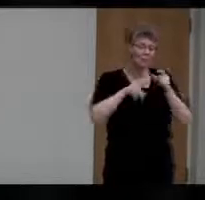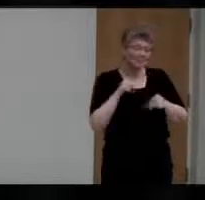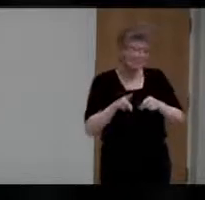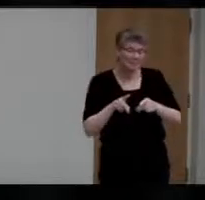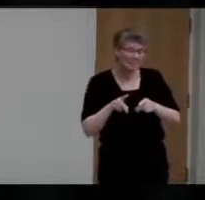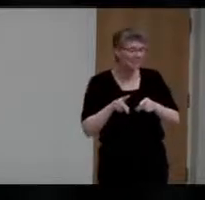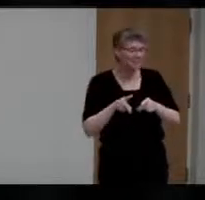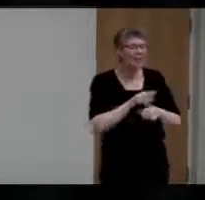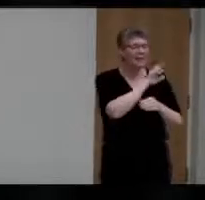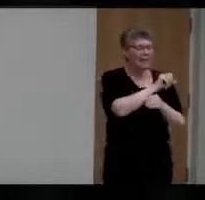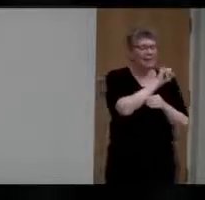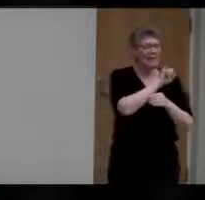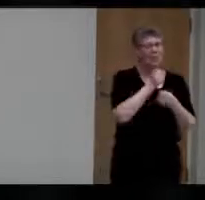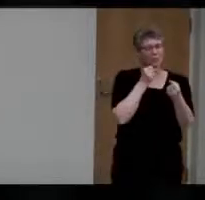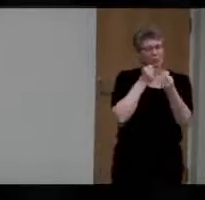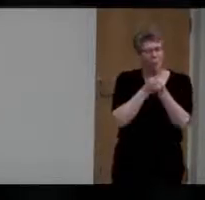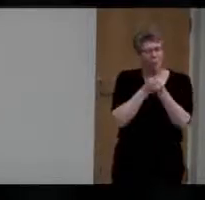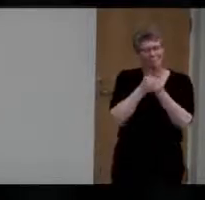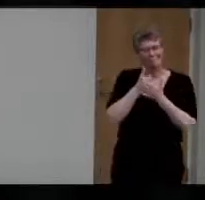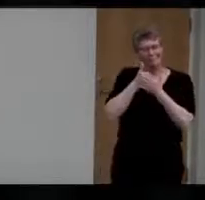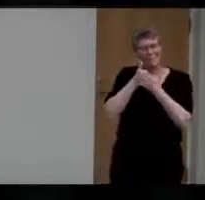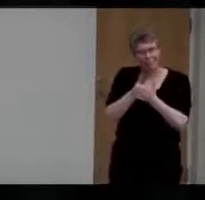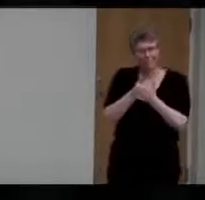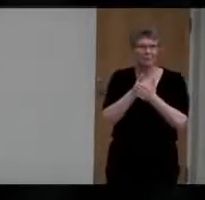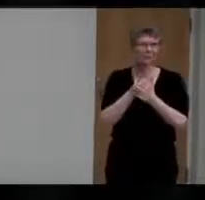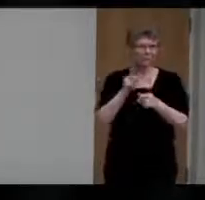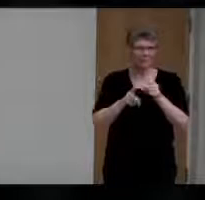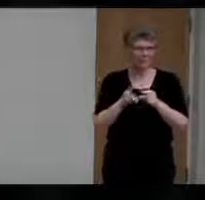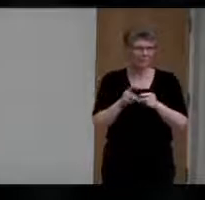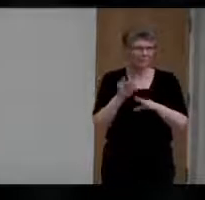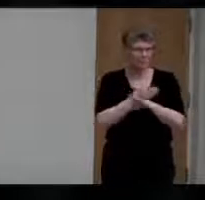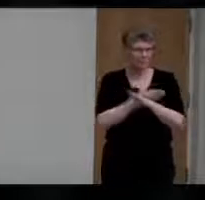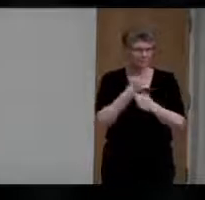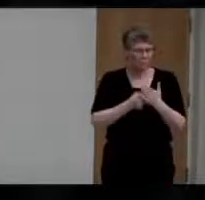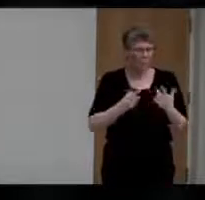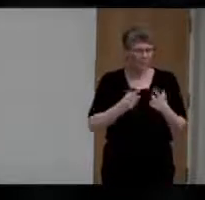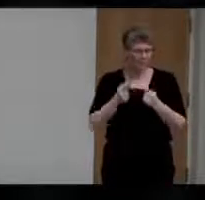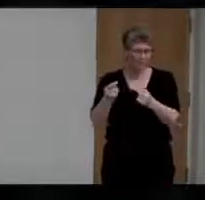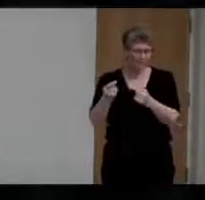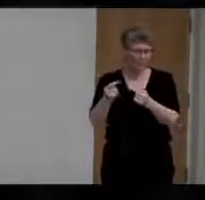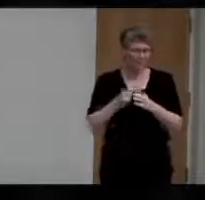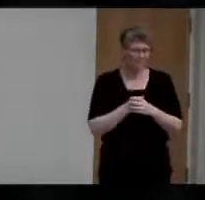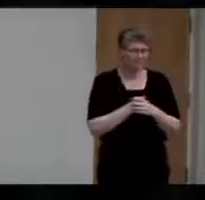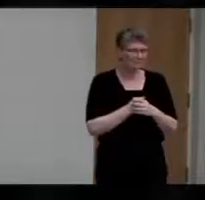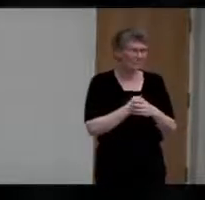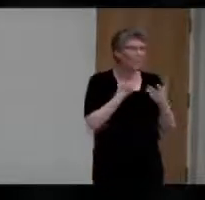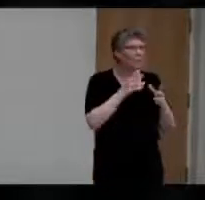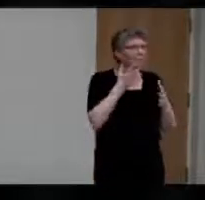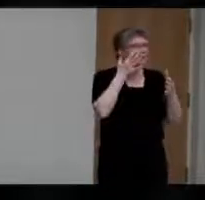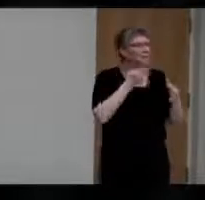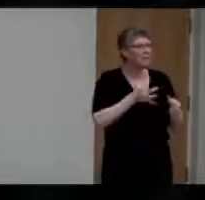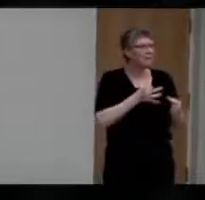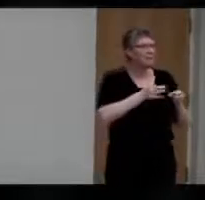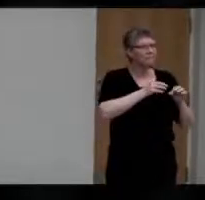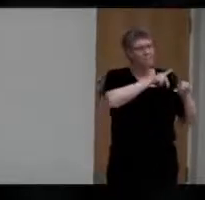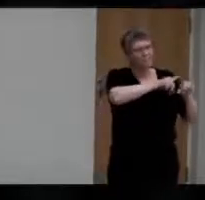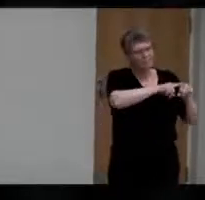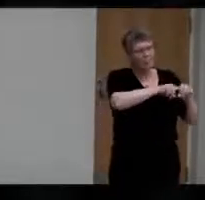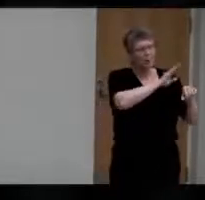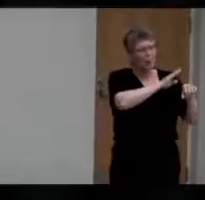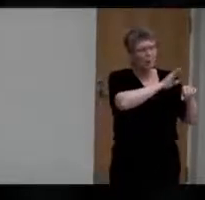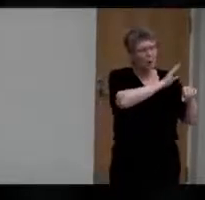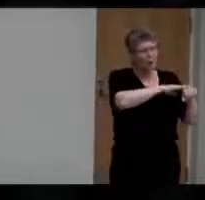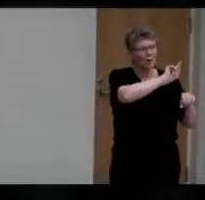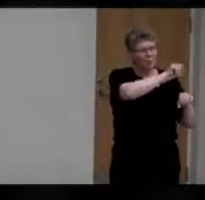don't want the legal liability to rest on an algorithm, because an algorithm can't get sued. So it's important that the human have the